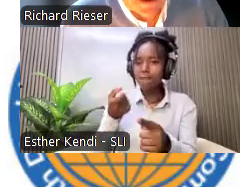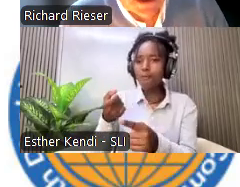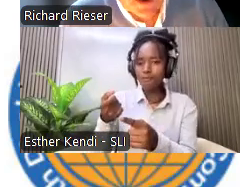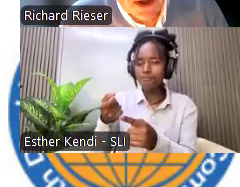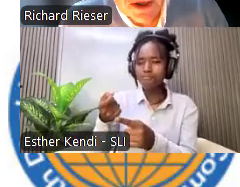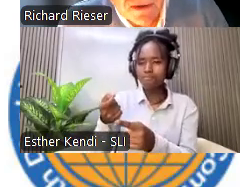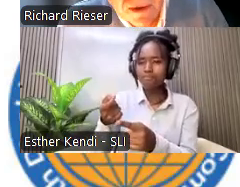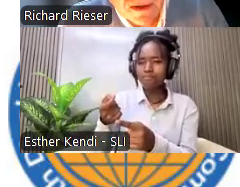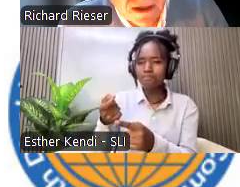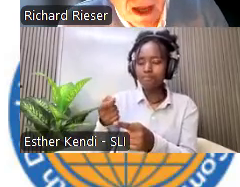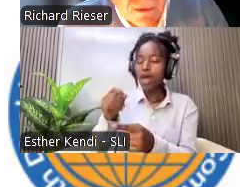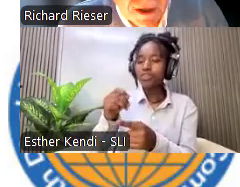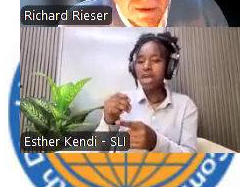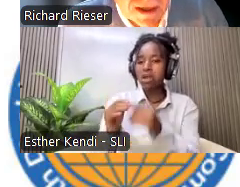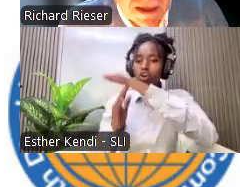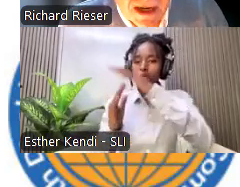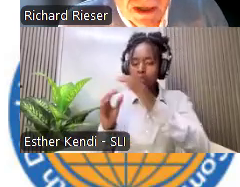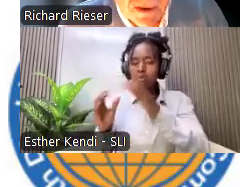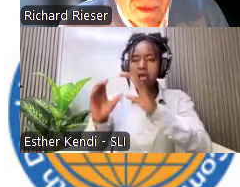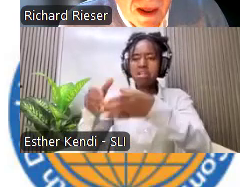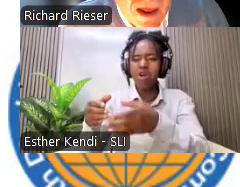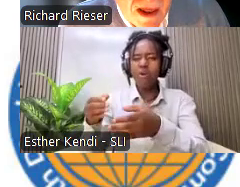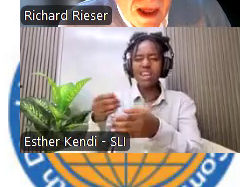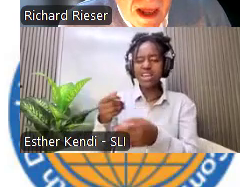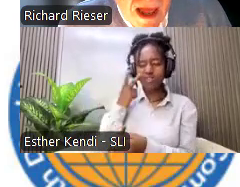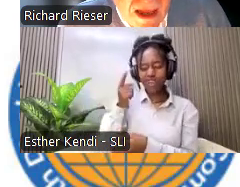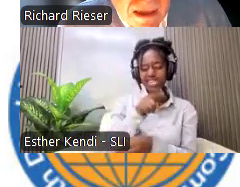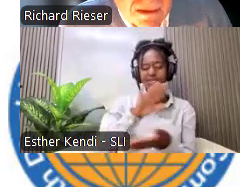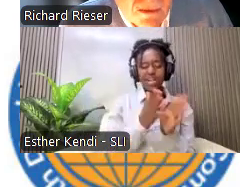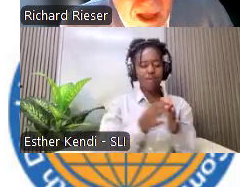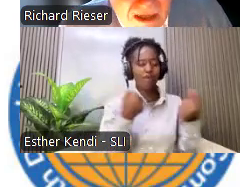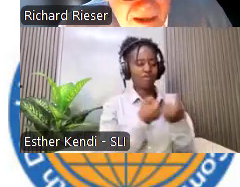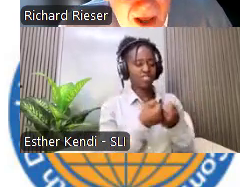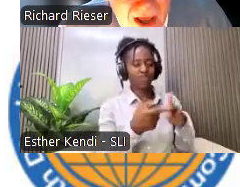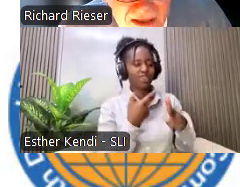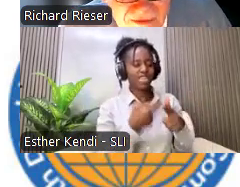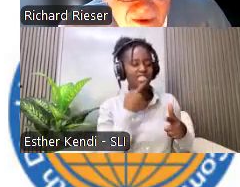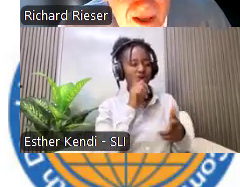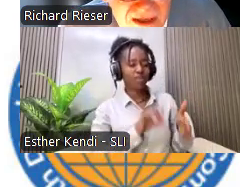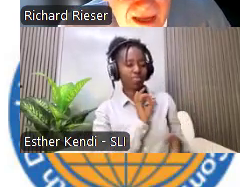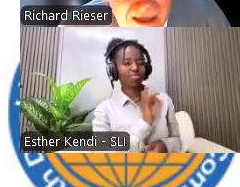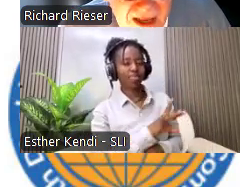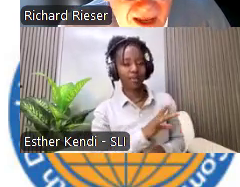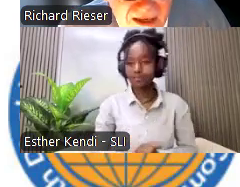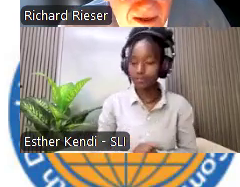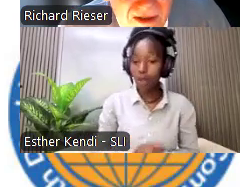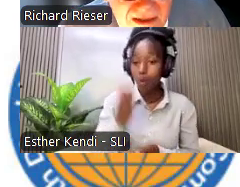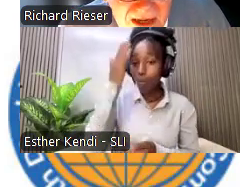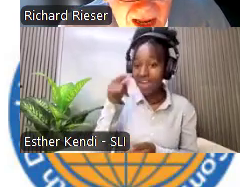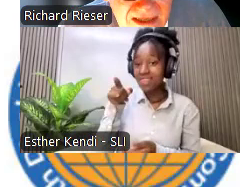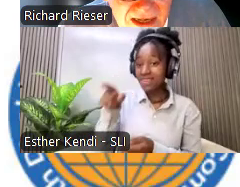then, his version of the Disabled People's International. And with his demise a few years later,